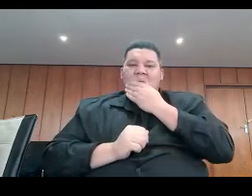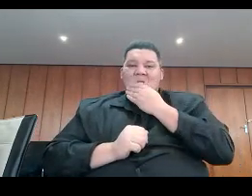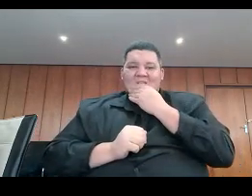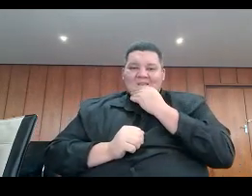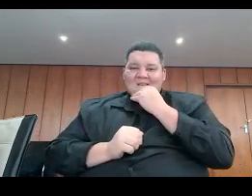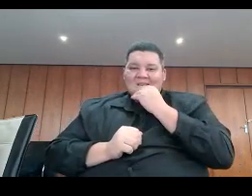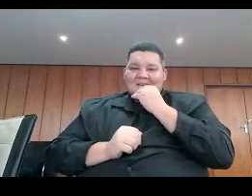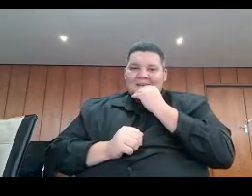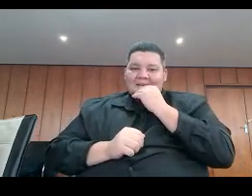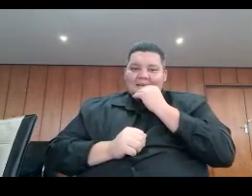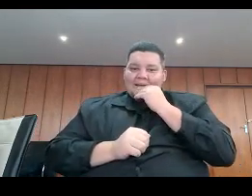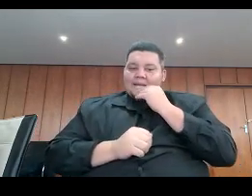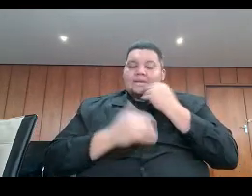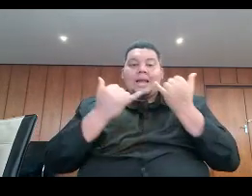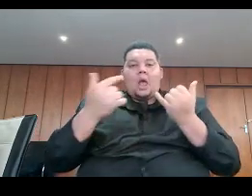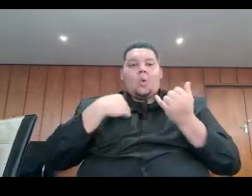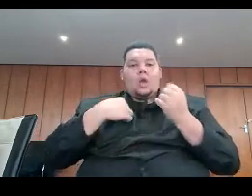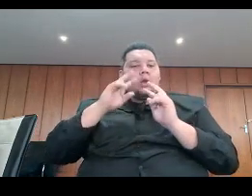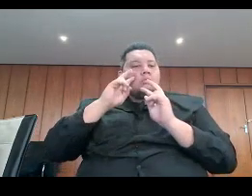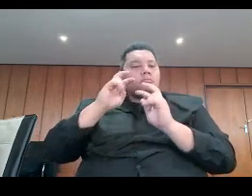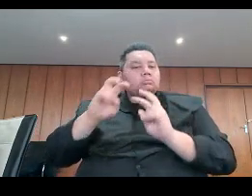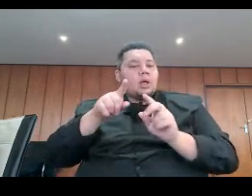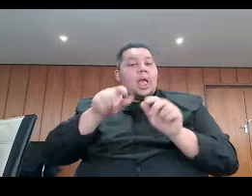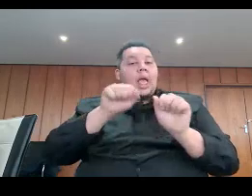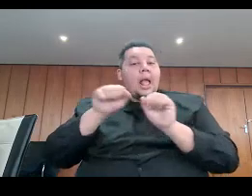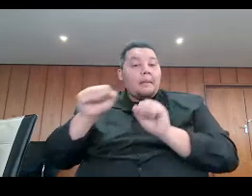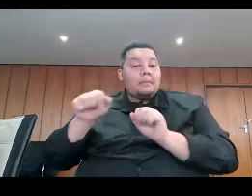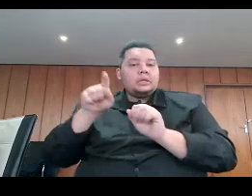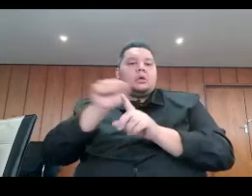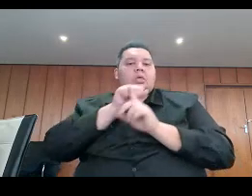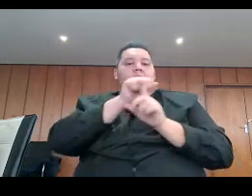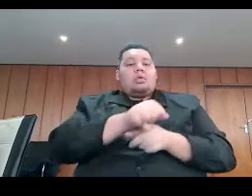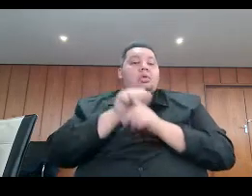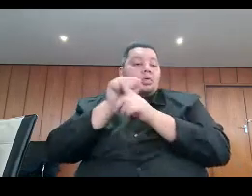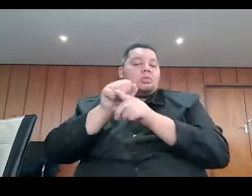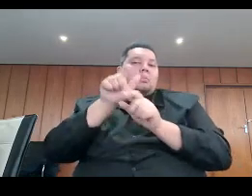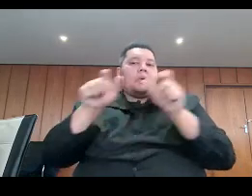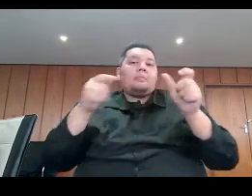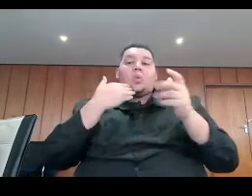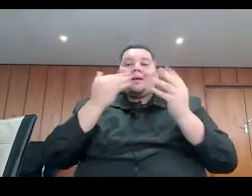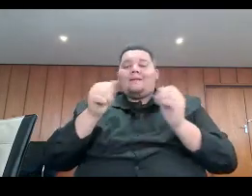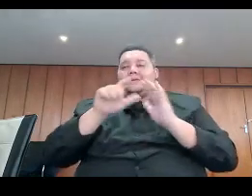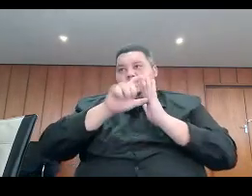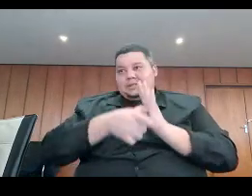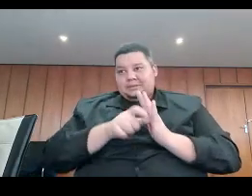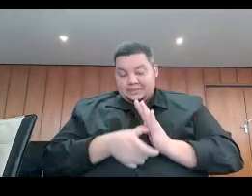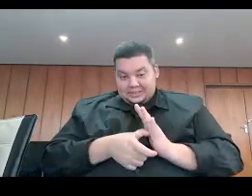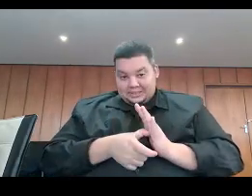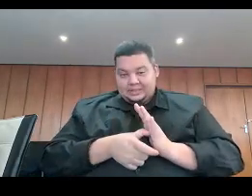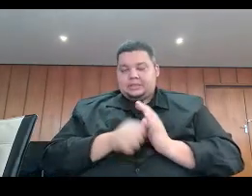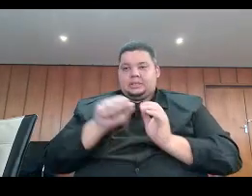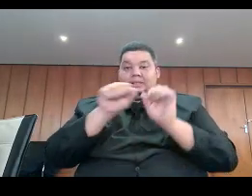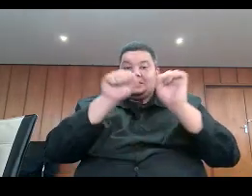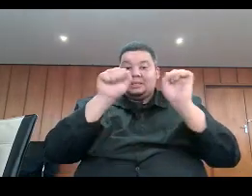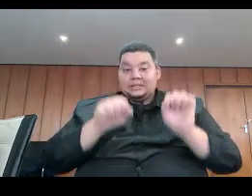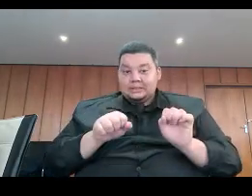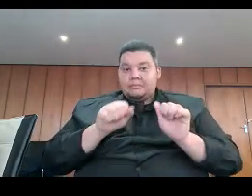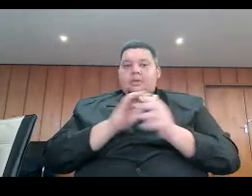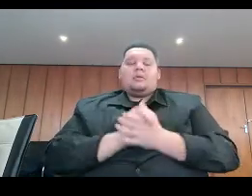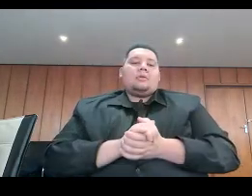So let's examine how then ableism, that is the discrimination of people with disabilities, systemic,